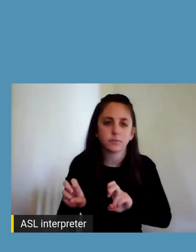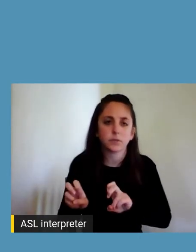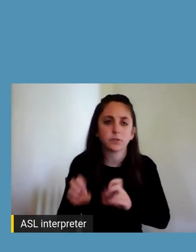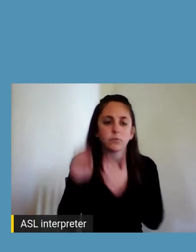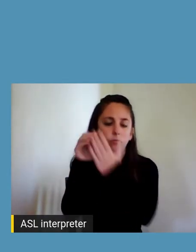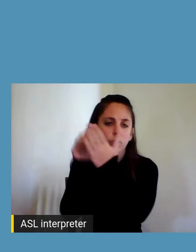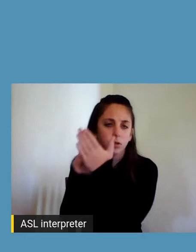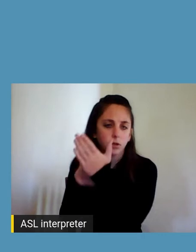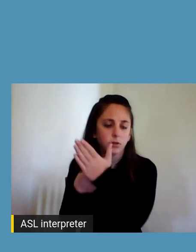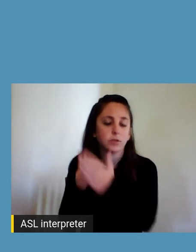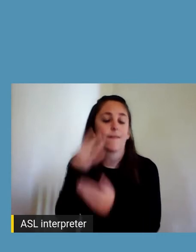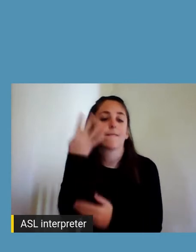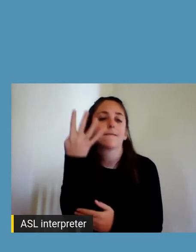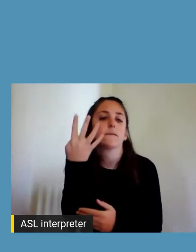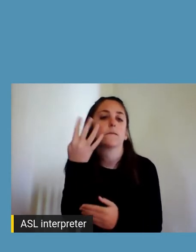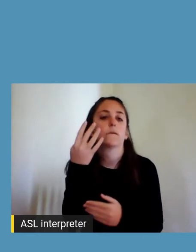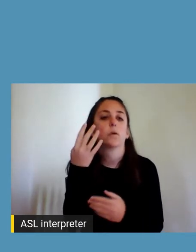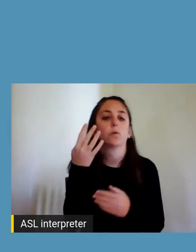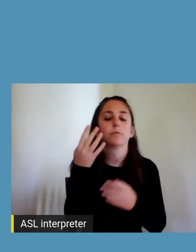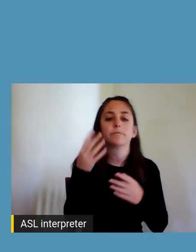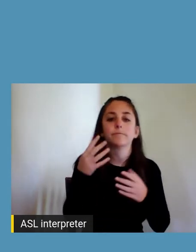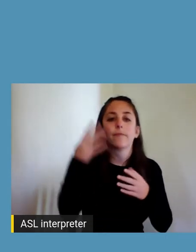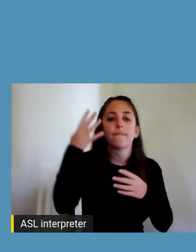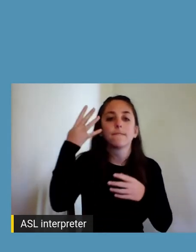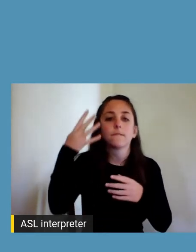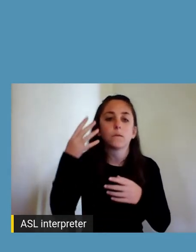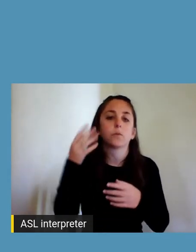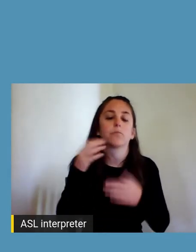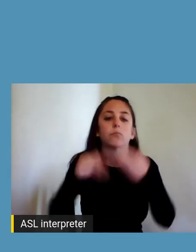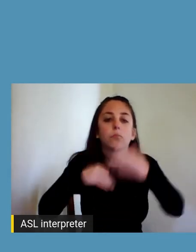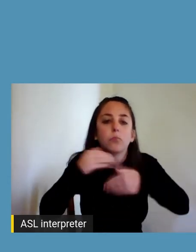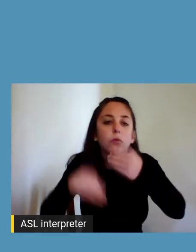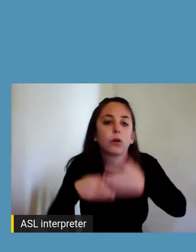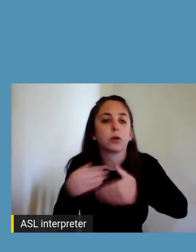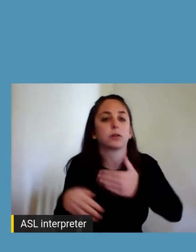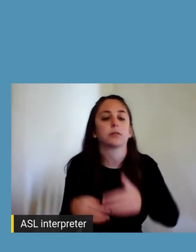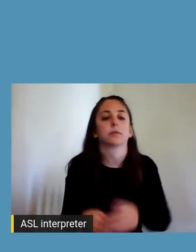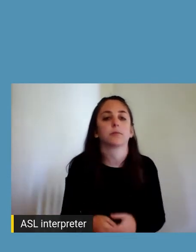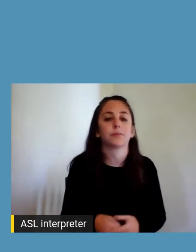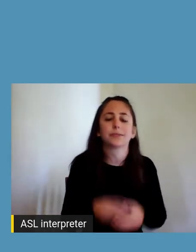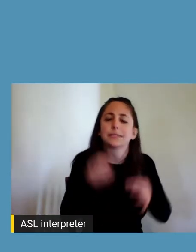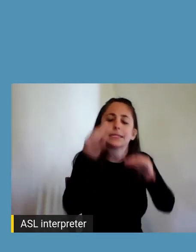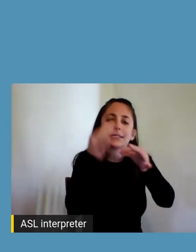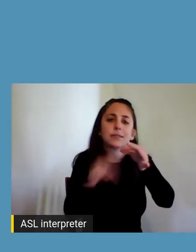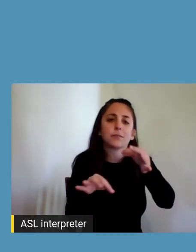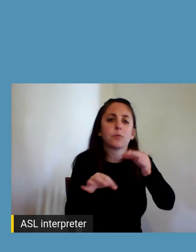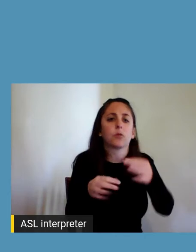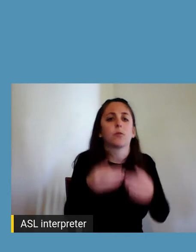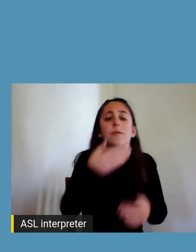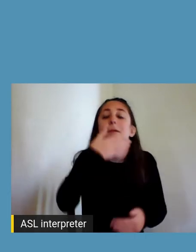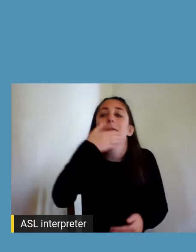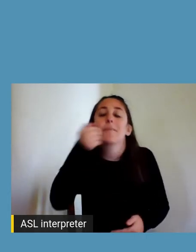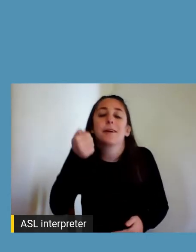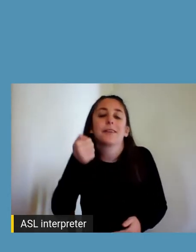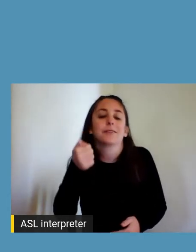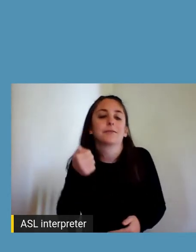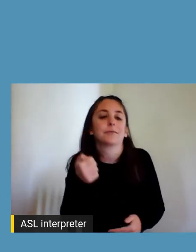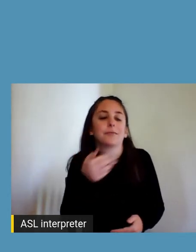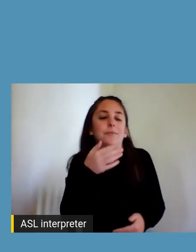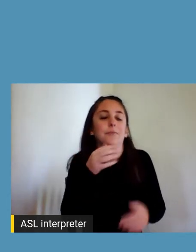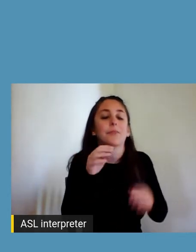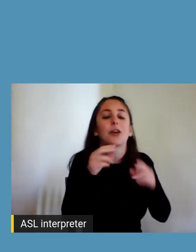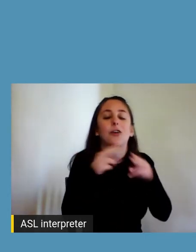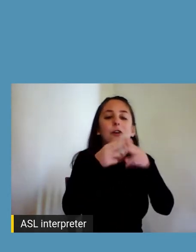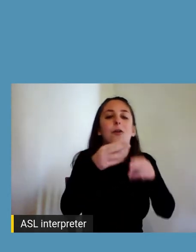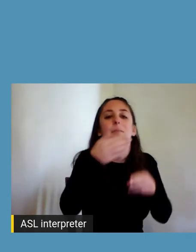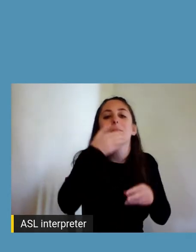4-step process that will help you assess your content. It's pretty simple. I call it the being better at being better process, because it's